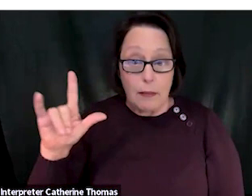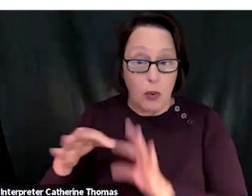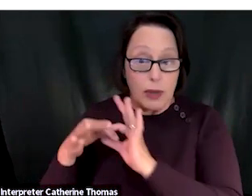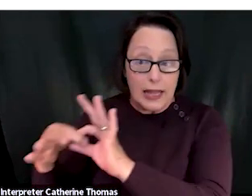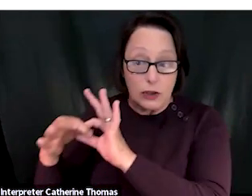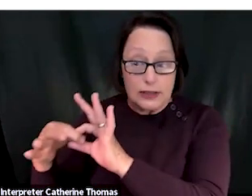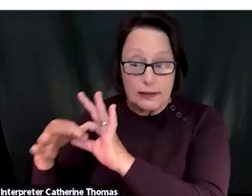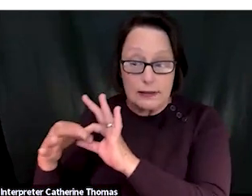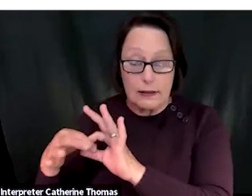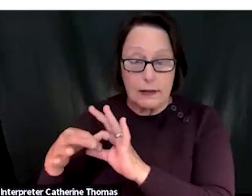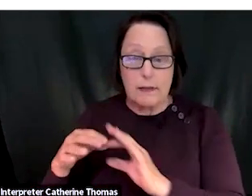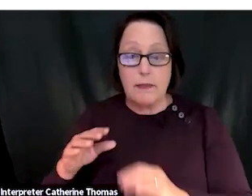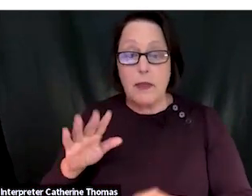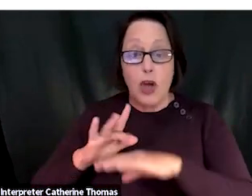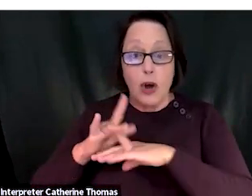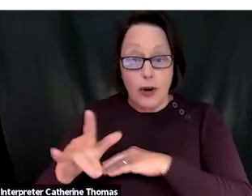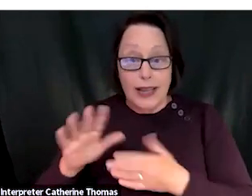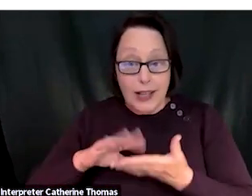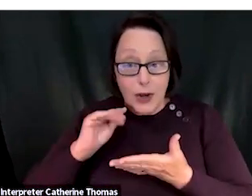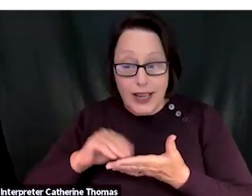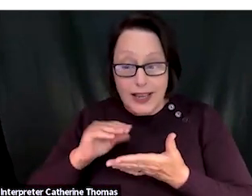Relations, Early Learning,